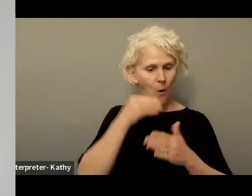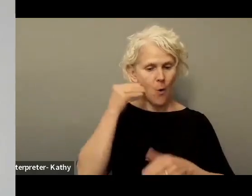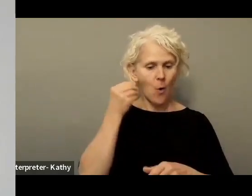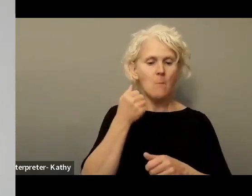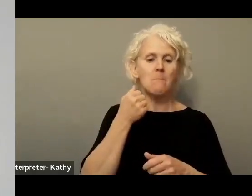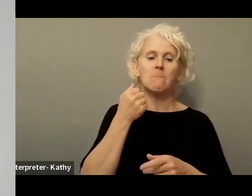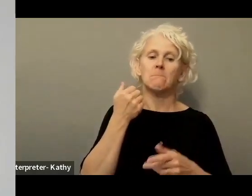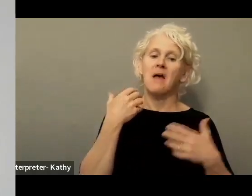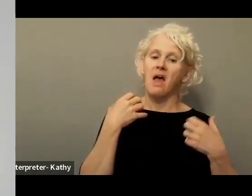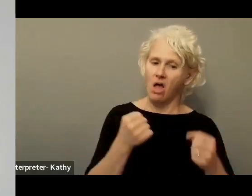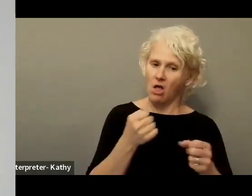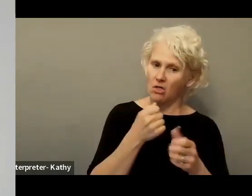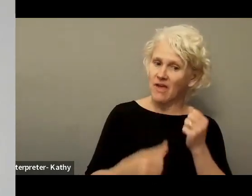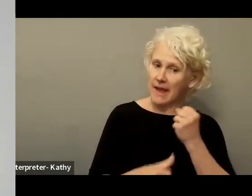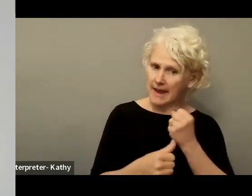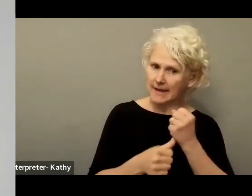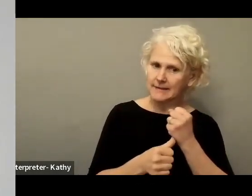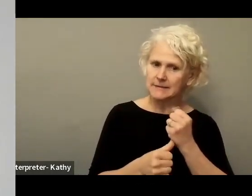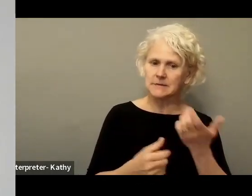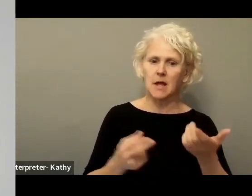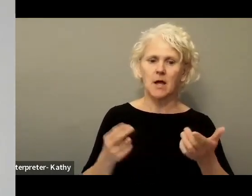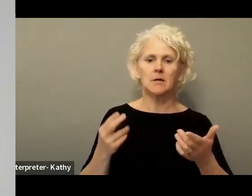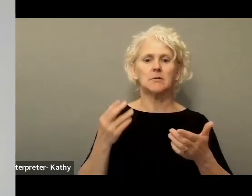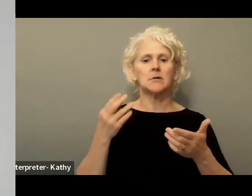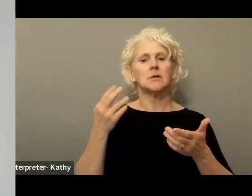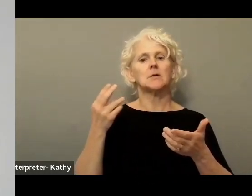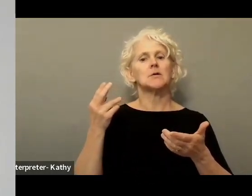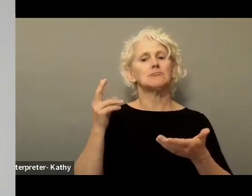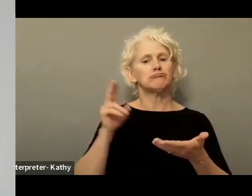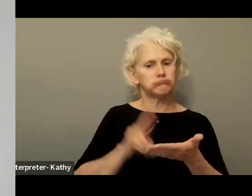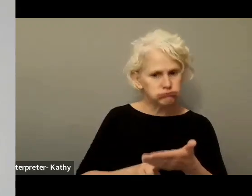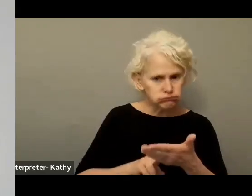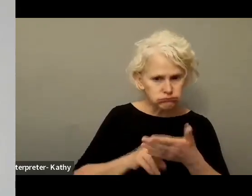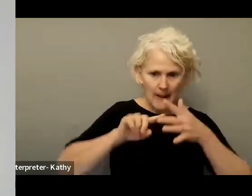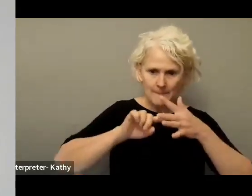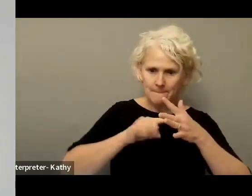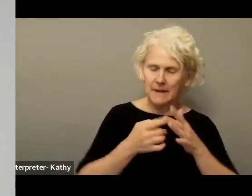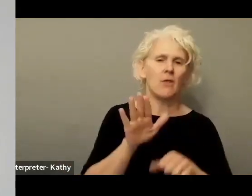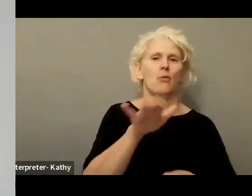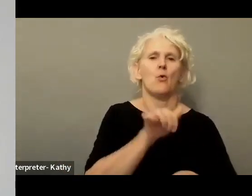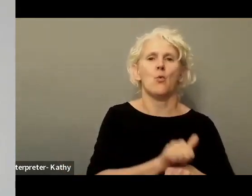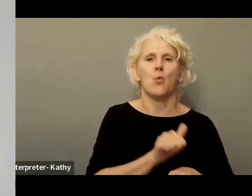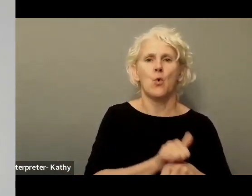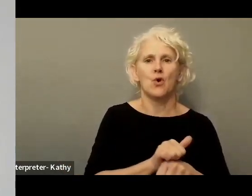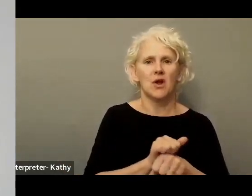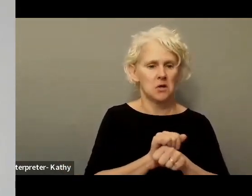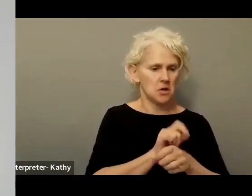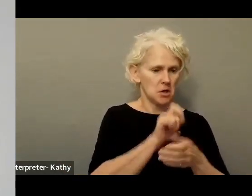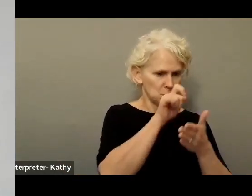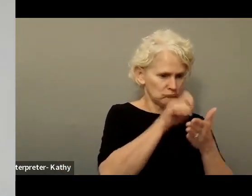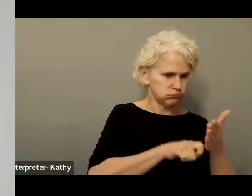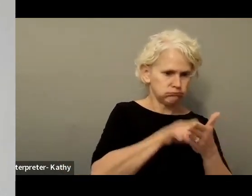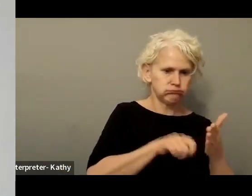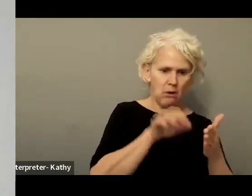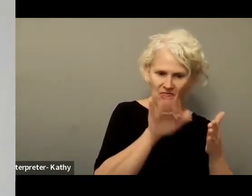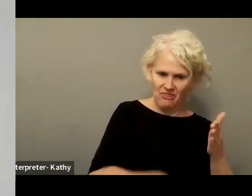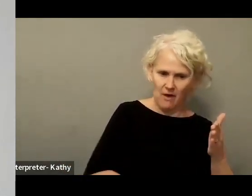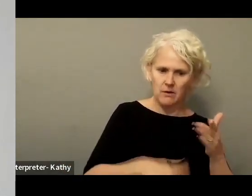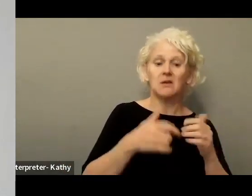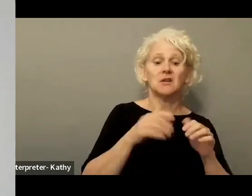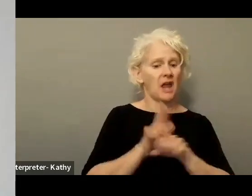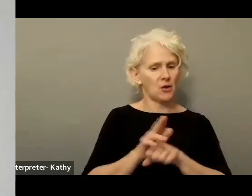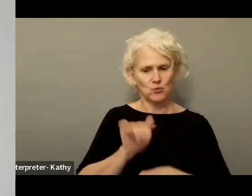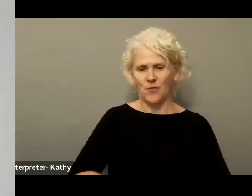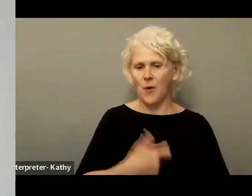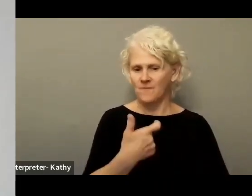can log in at the beginning of their shift, do their noting on the same platform on their phone, and